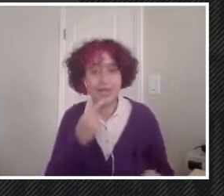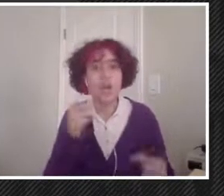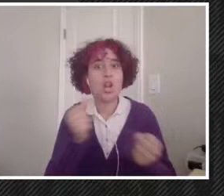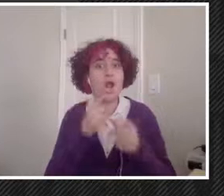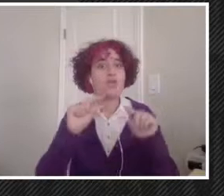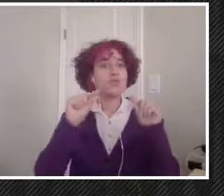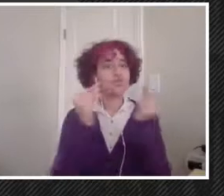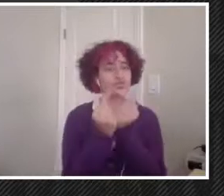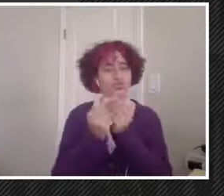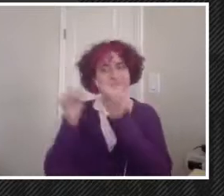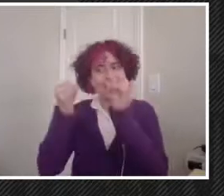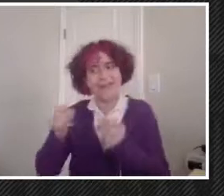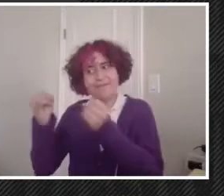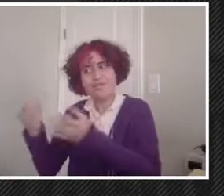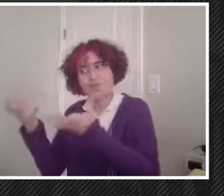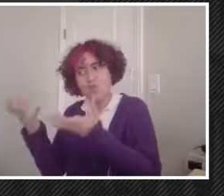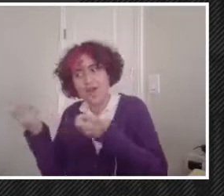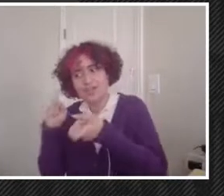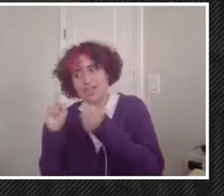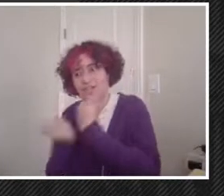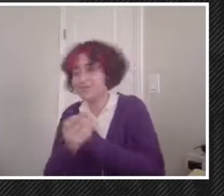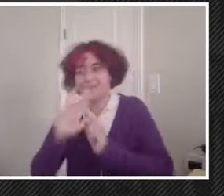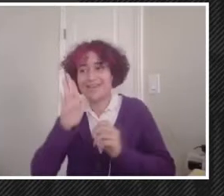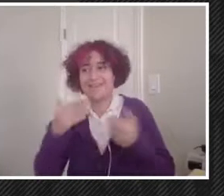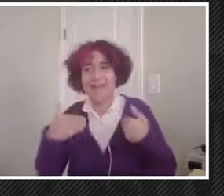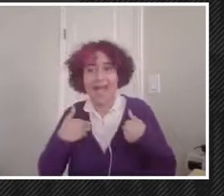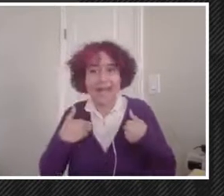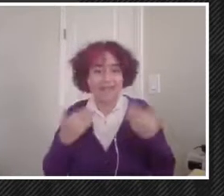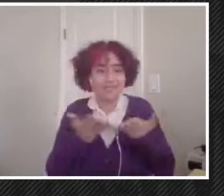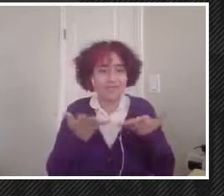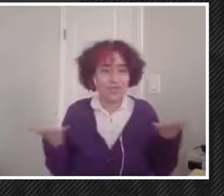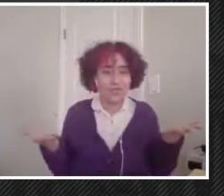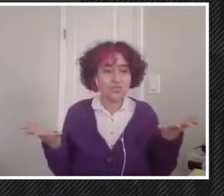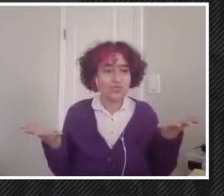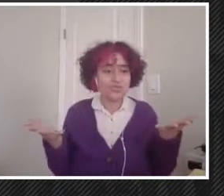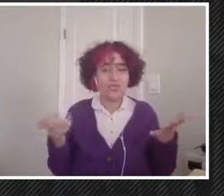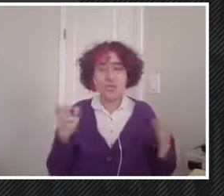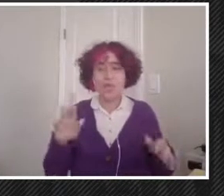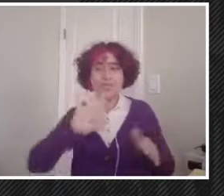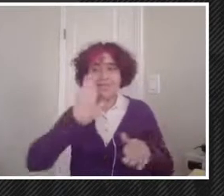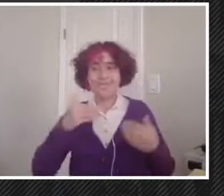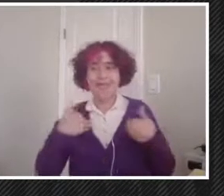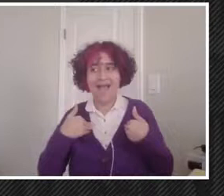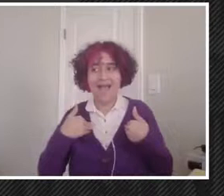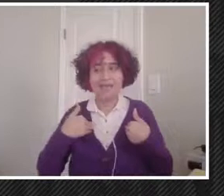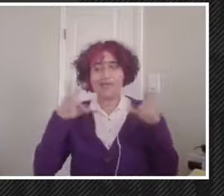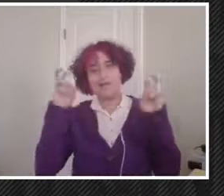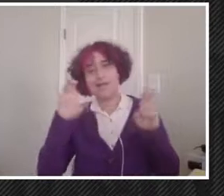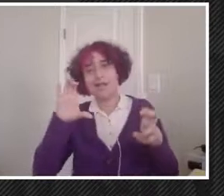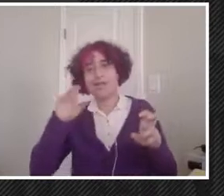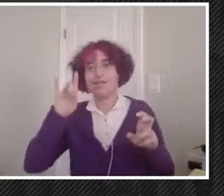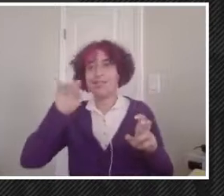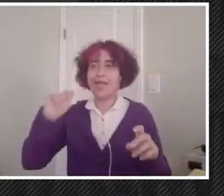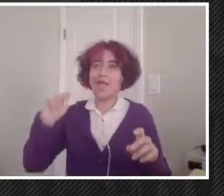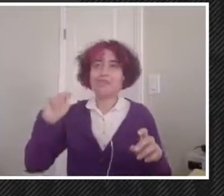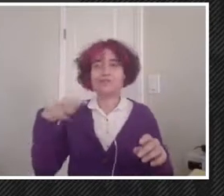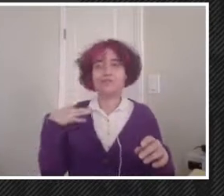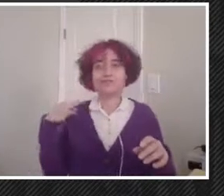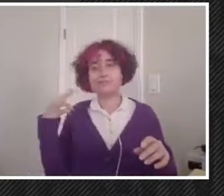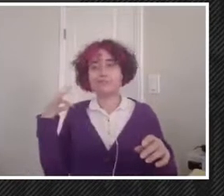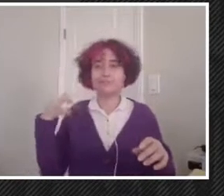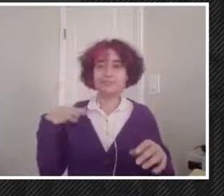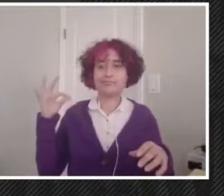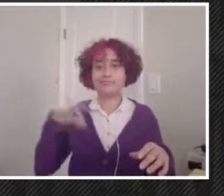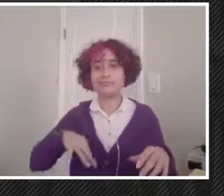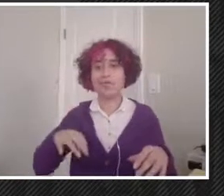but they never had the resources, or they never had the clout or the know-with-all to do it. And finally, when it actually came,